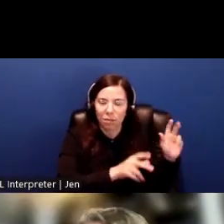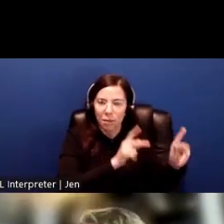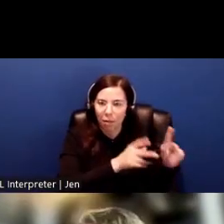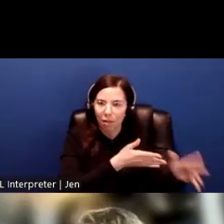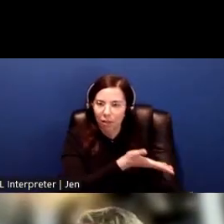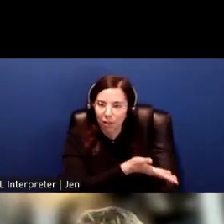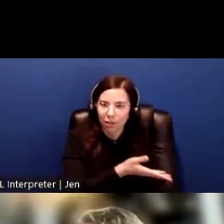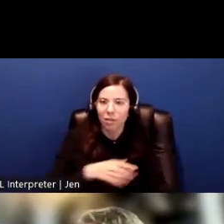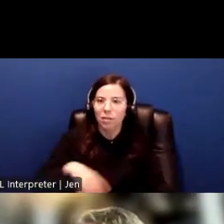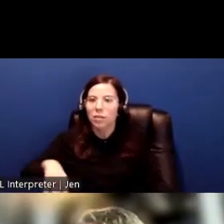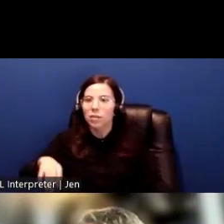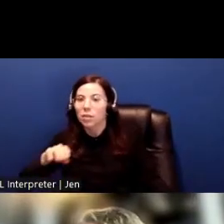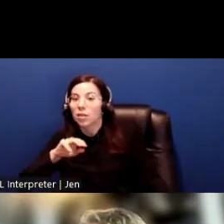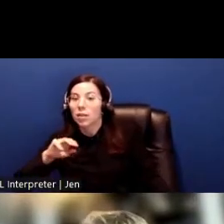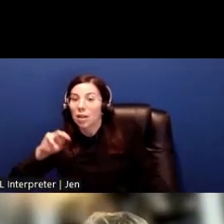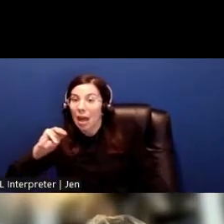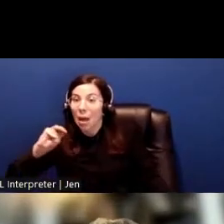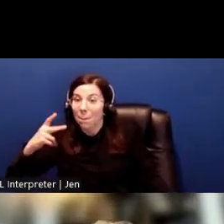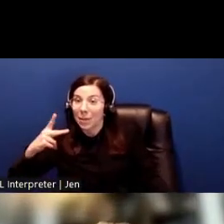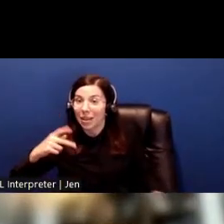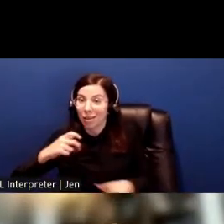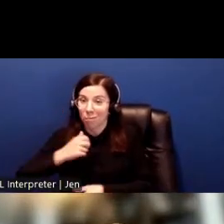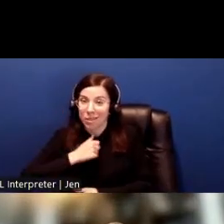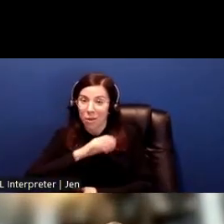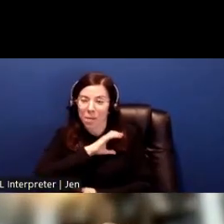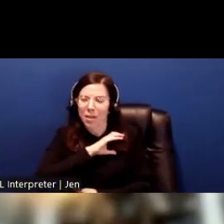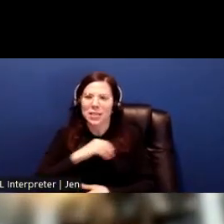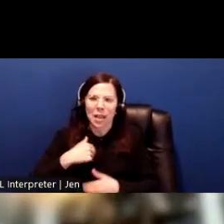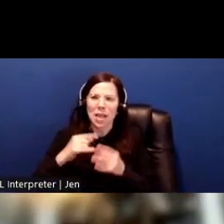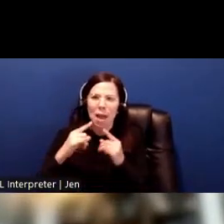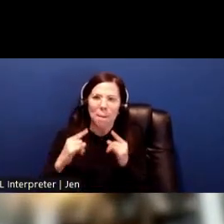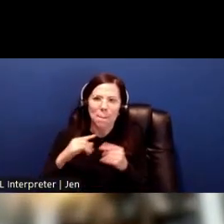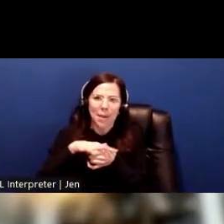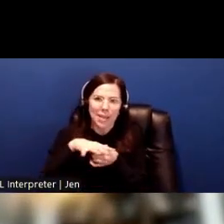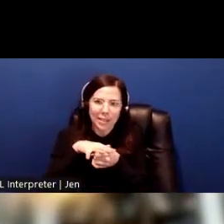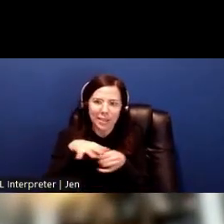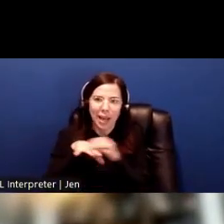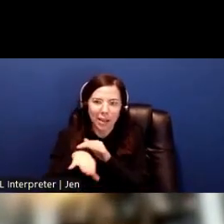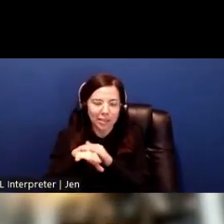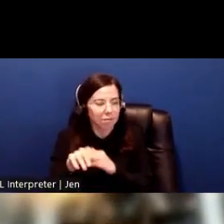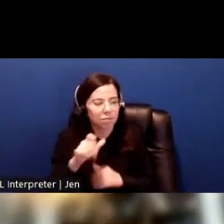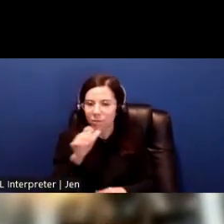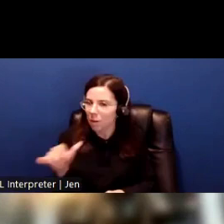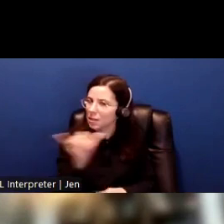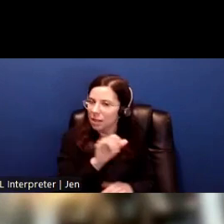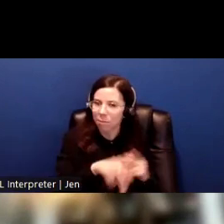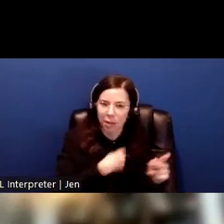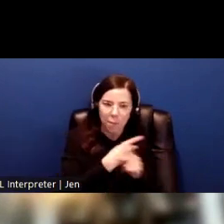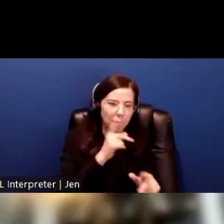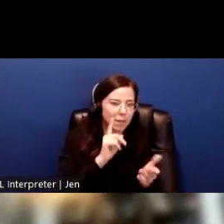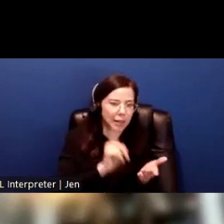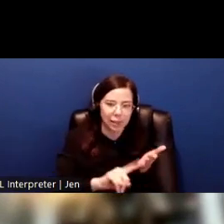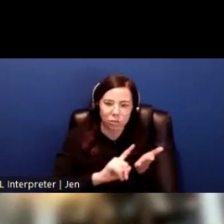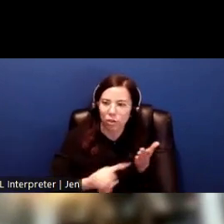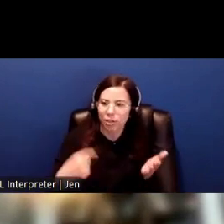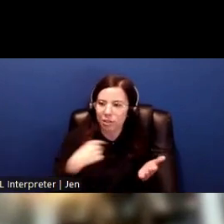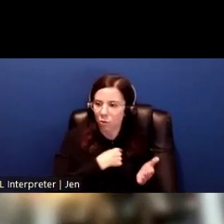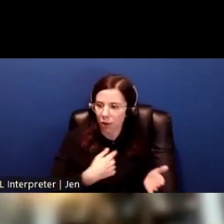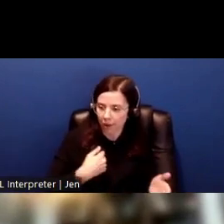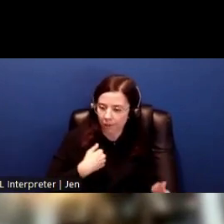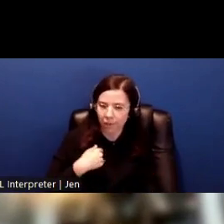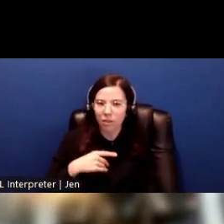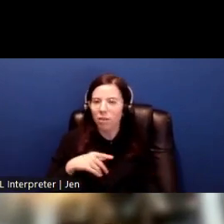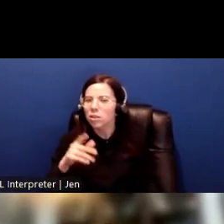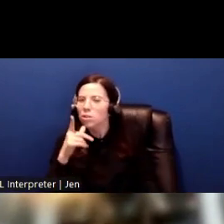are MPs, they have base access, they don't do the types of investigations we're talking about in terms of, they don't do these types of interviews. So